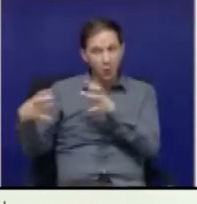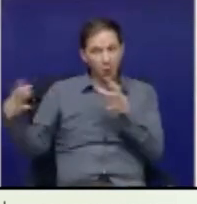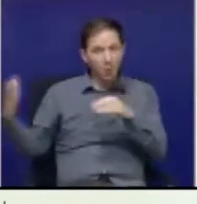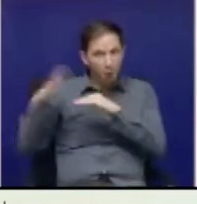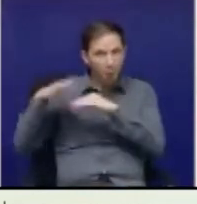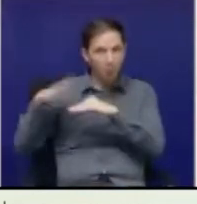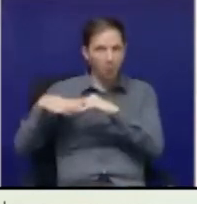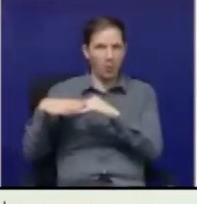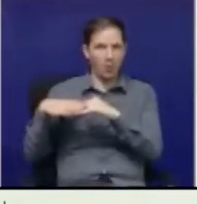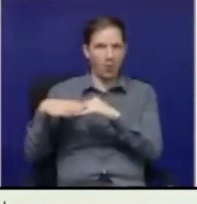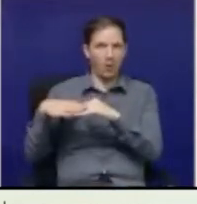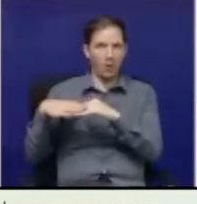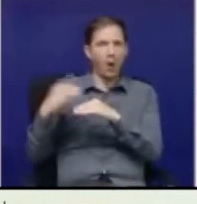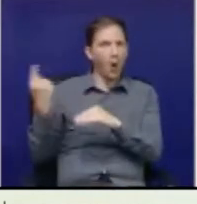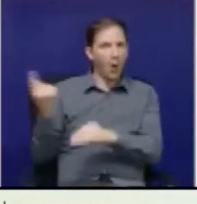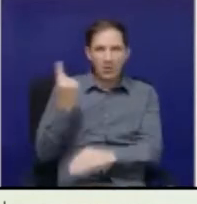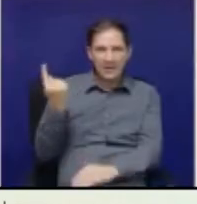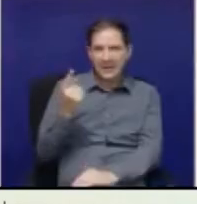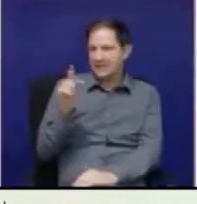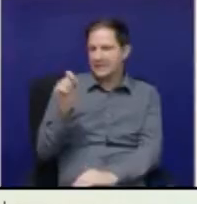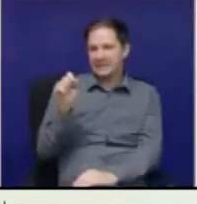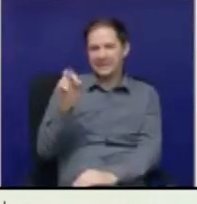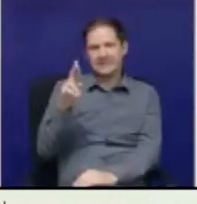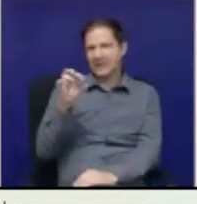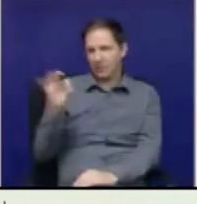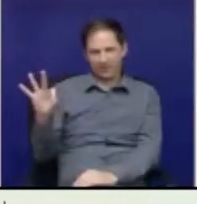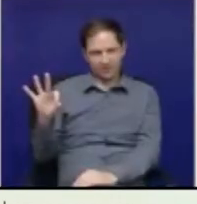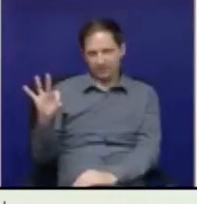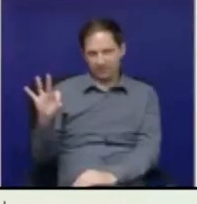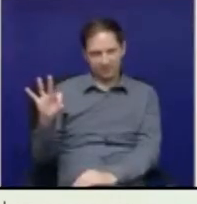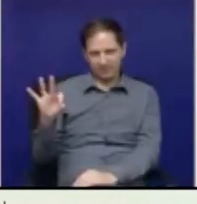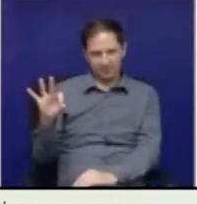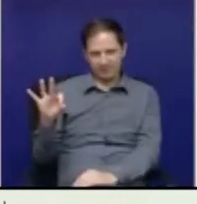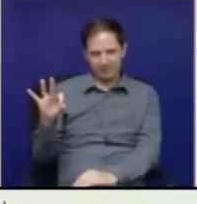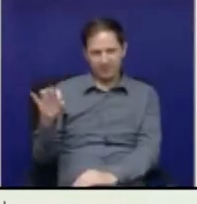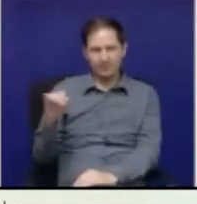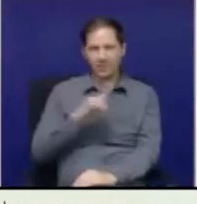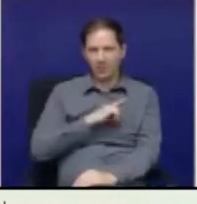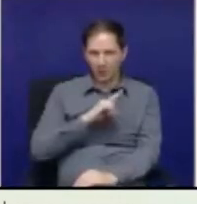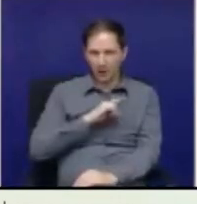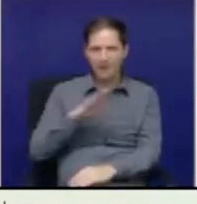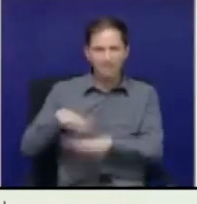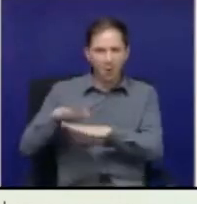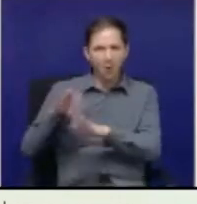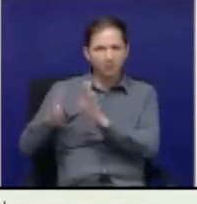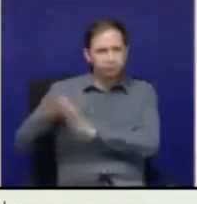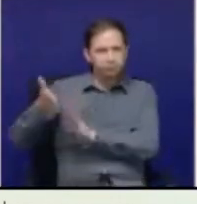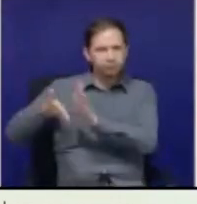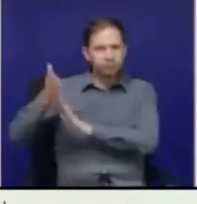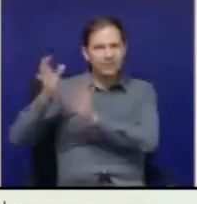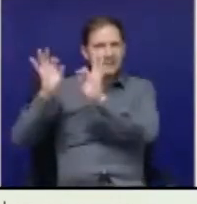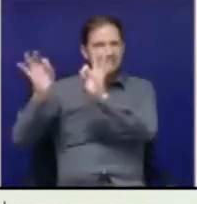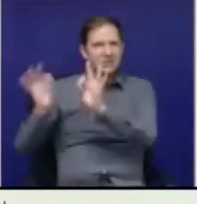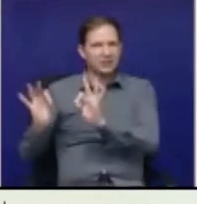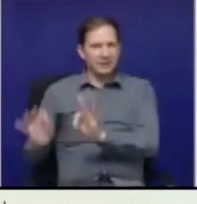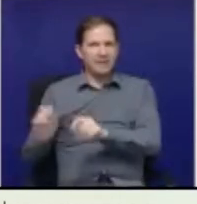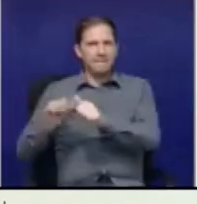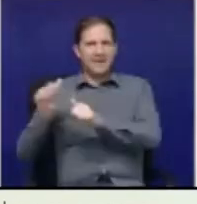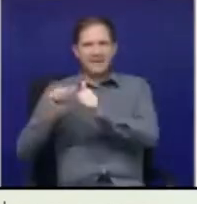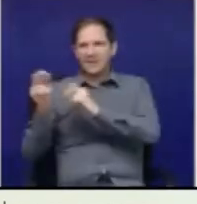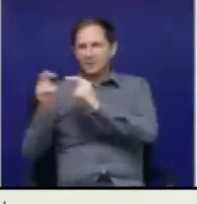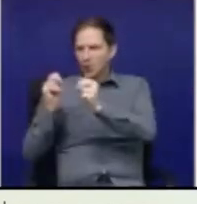of tariffs increases only. You'll see that the primary driver is that it's becoming more and more efficient and getting better at